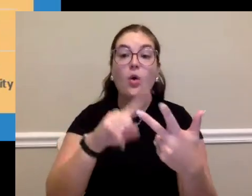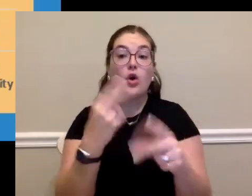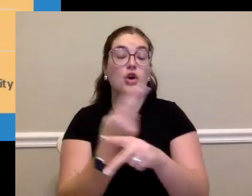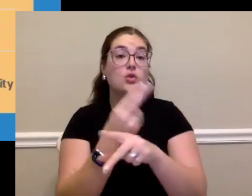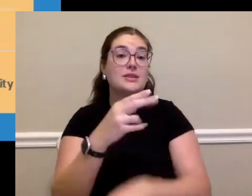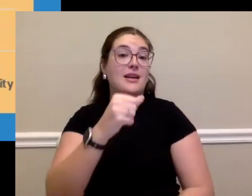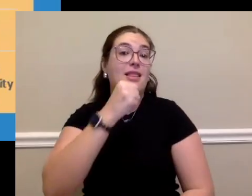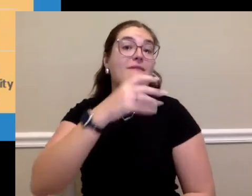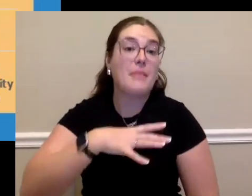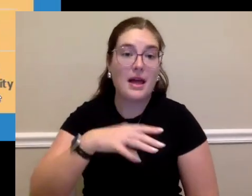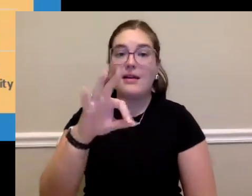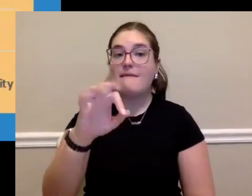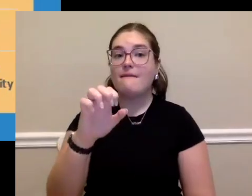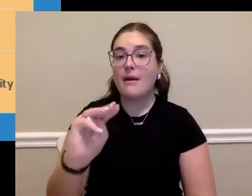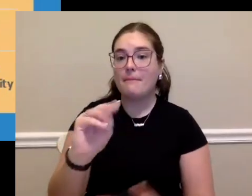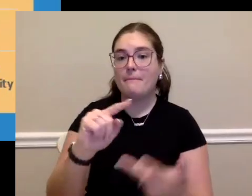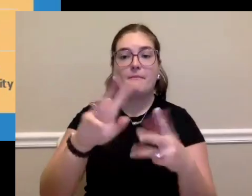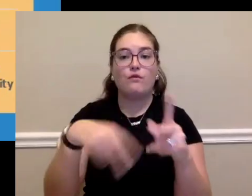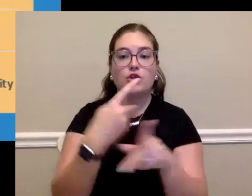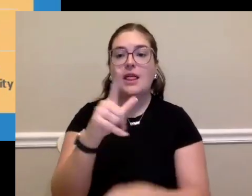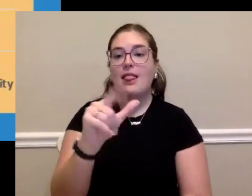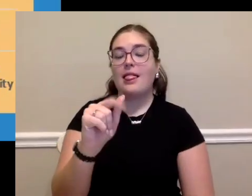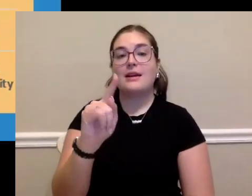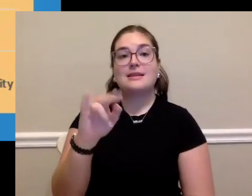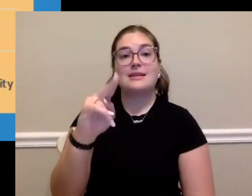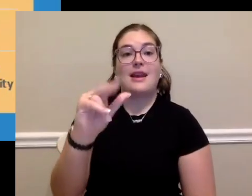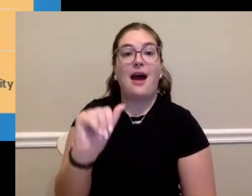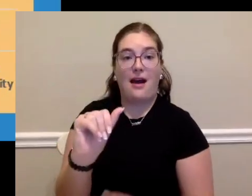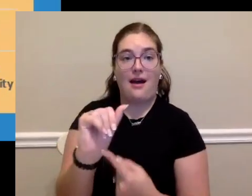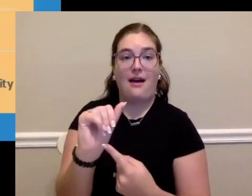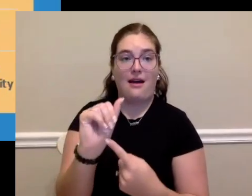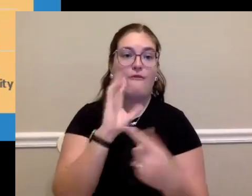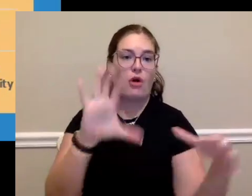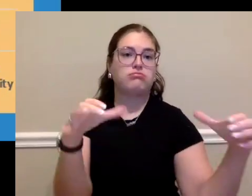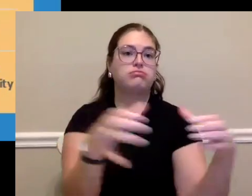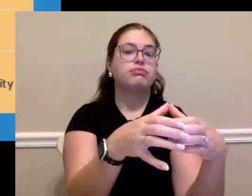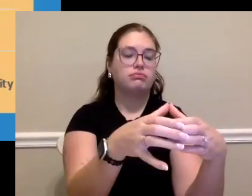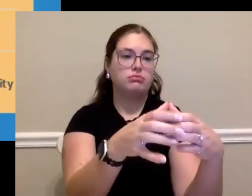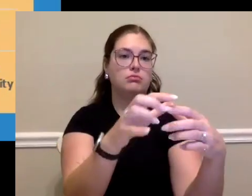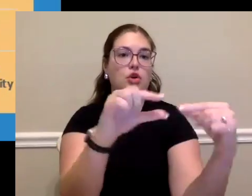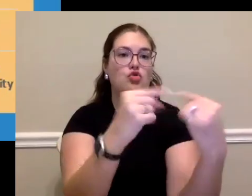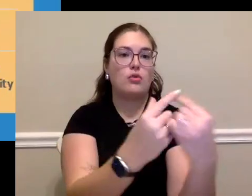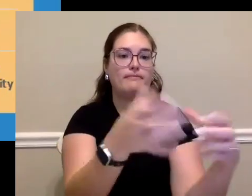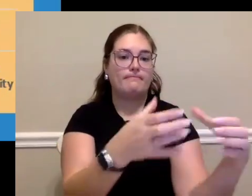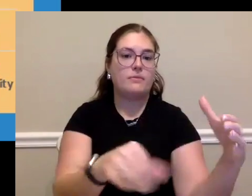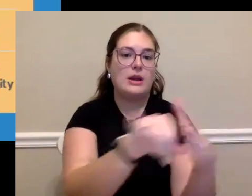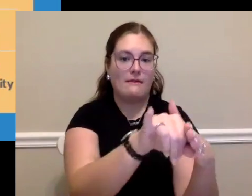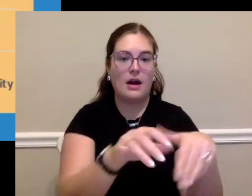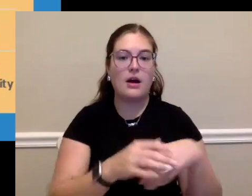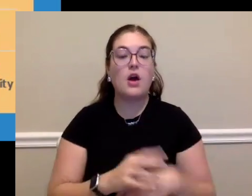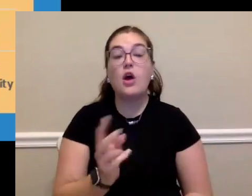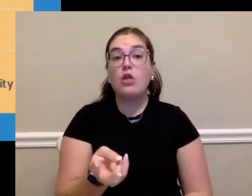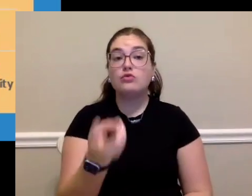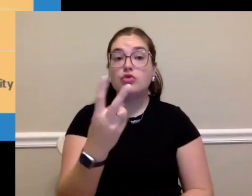gender, Latina community. And so just to clarify that the two English only